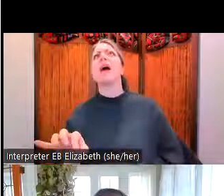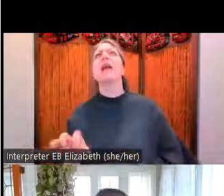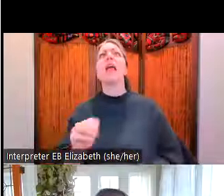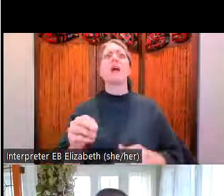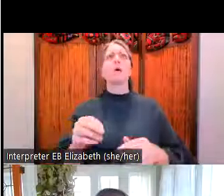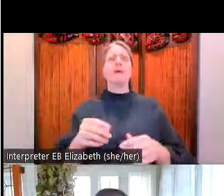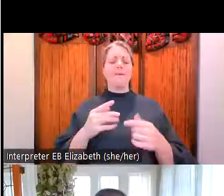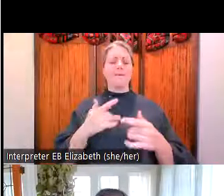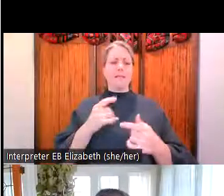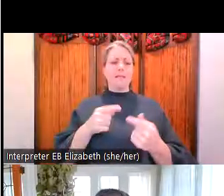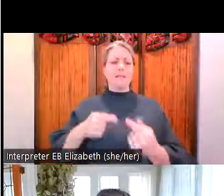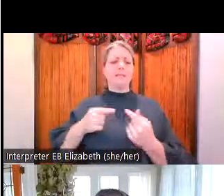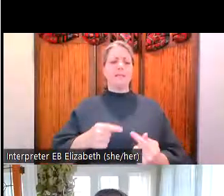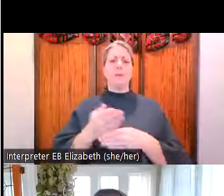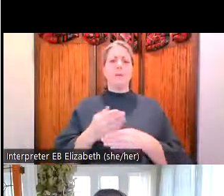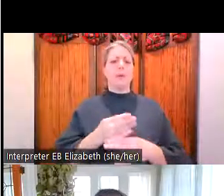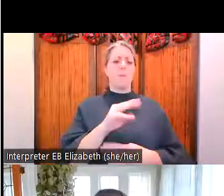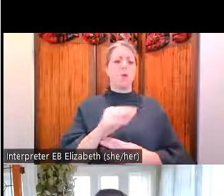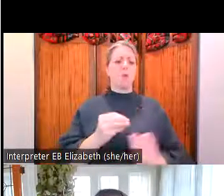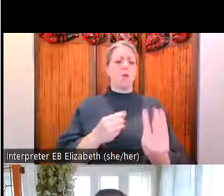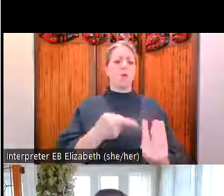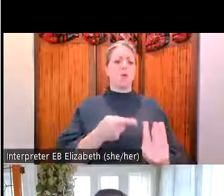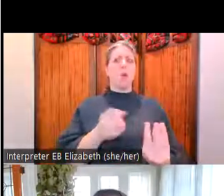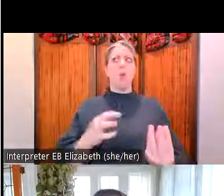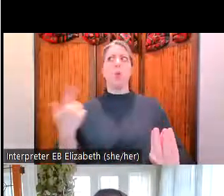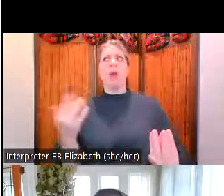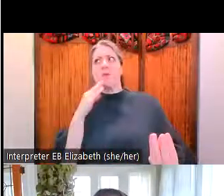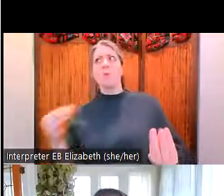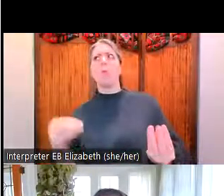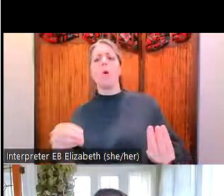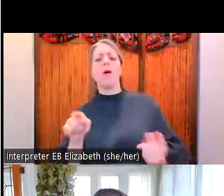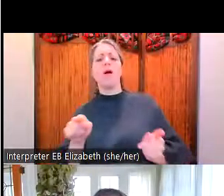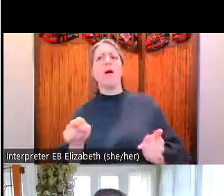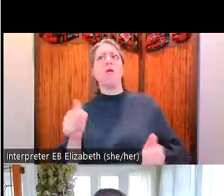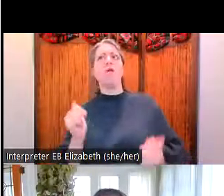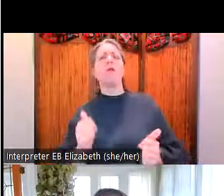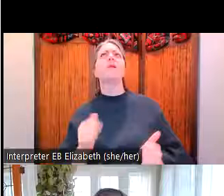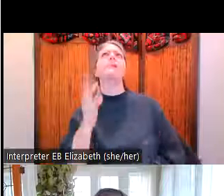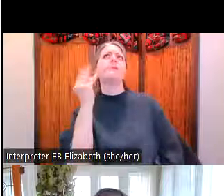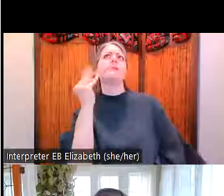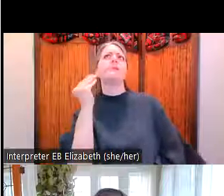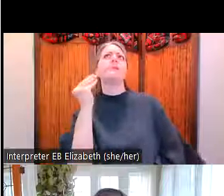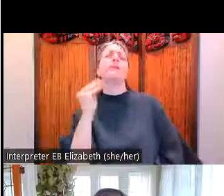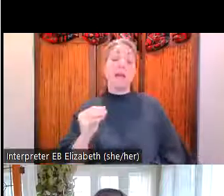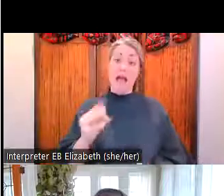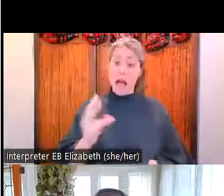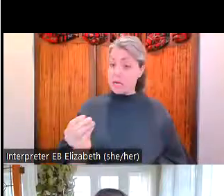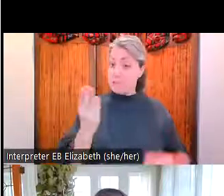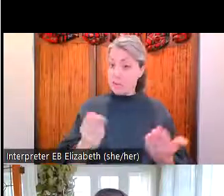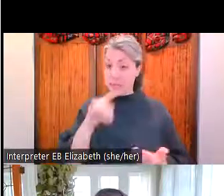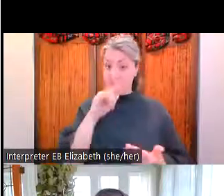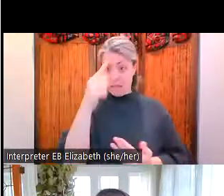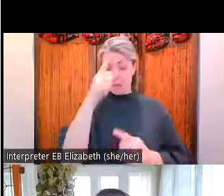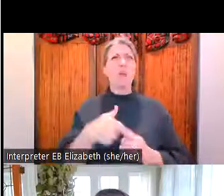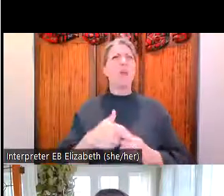in front of their face or waiting for more, and perhaps thinking about how they're going to wait and come up with a plan